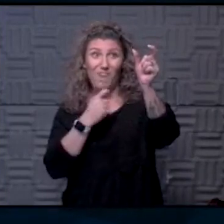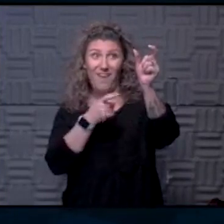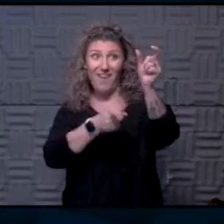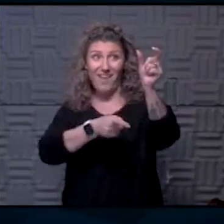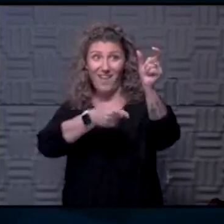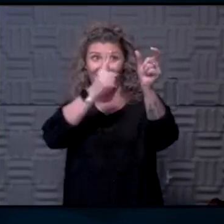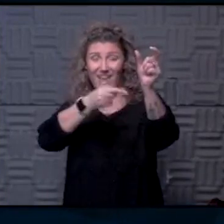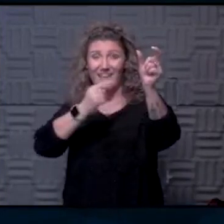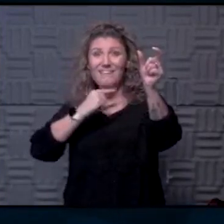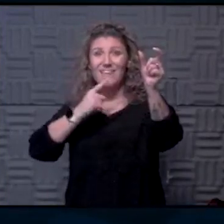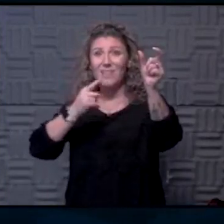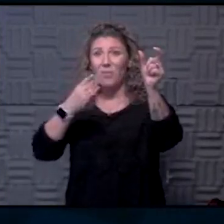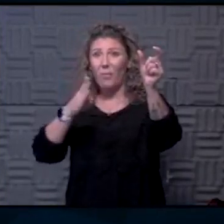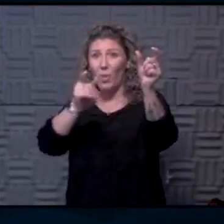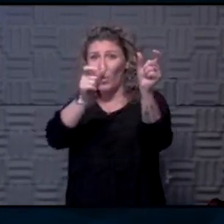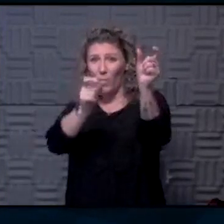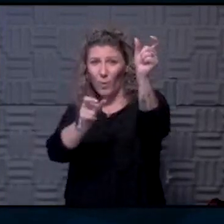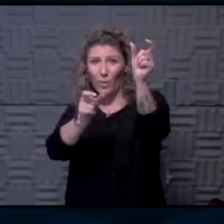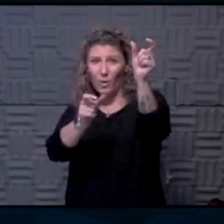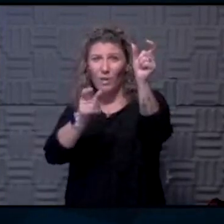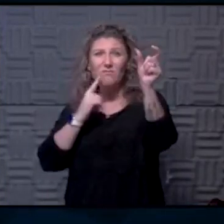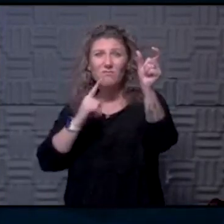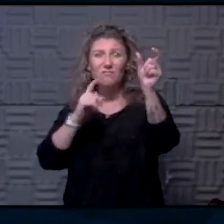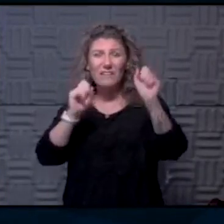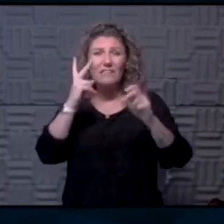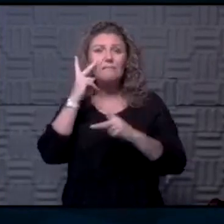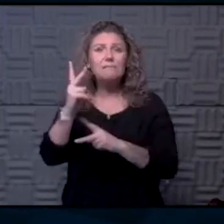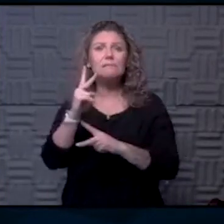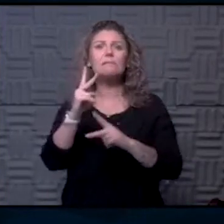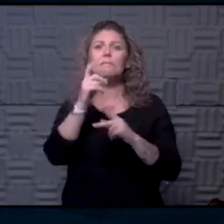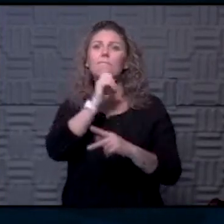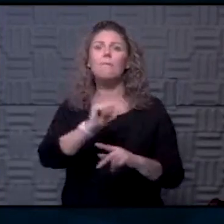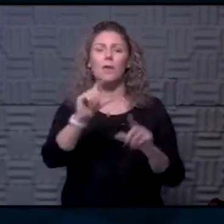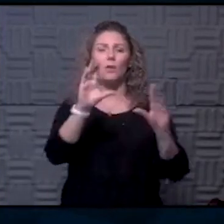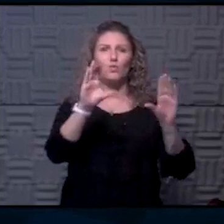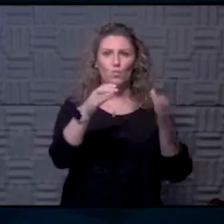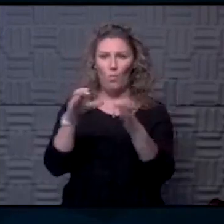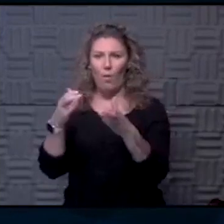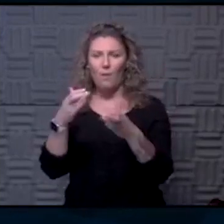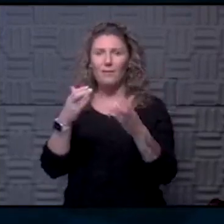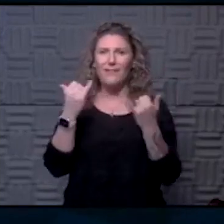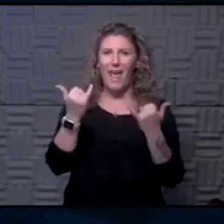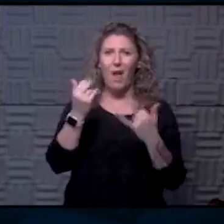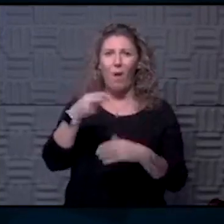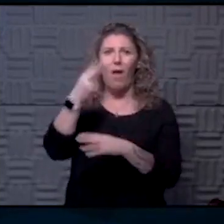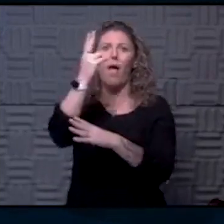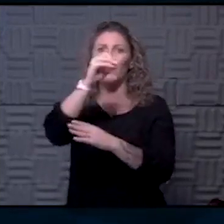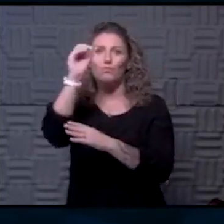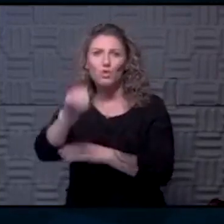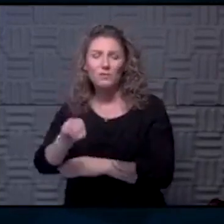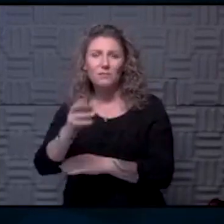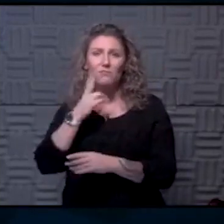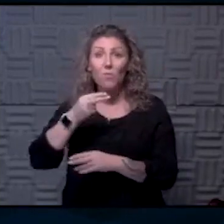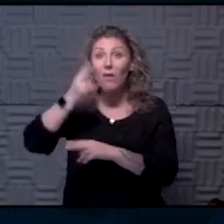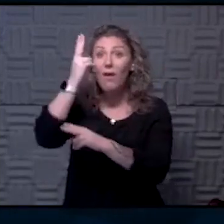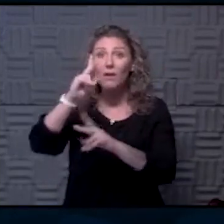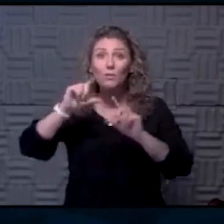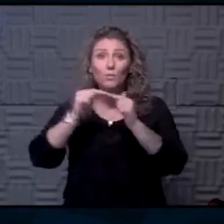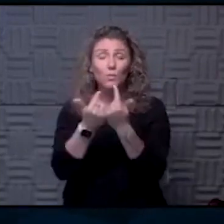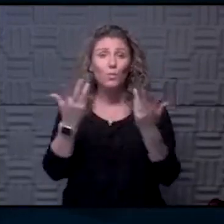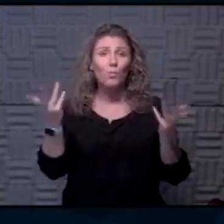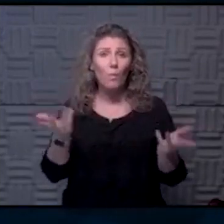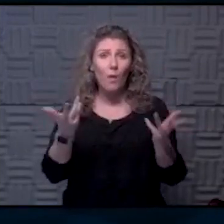higher than the blue line, those are the age groups that we are seeing a higher percentage now. So our highest group, for